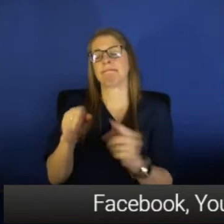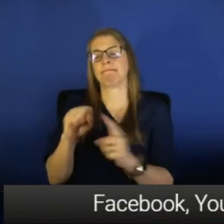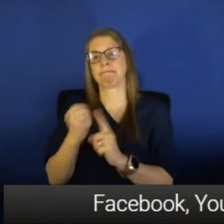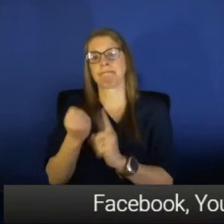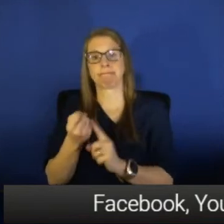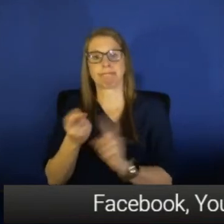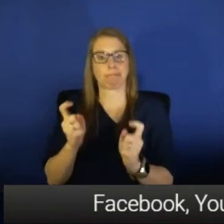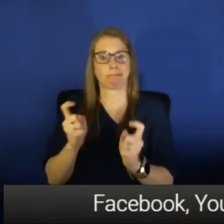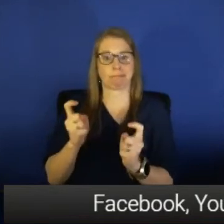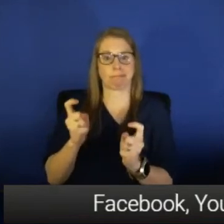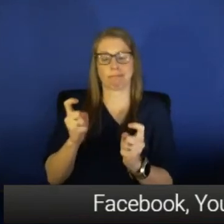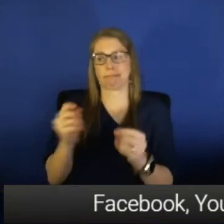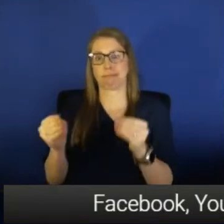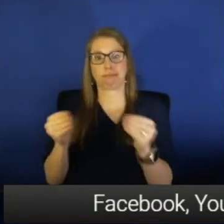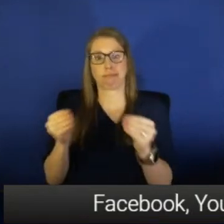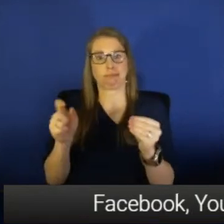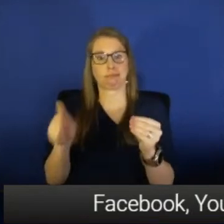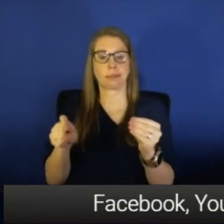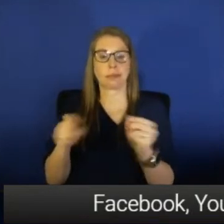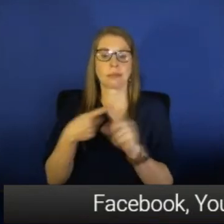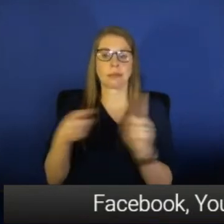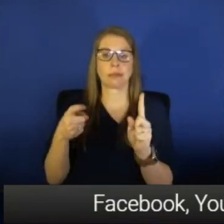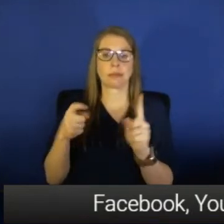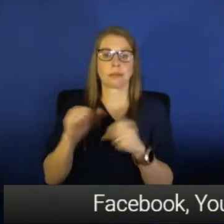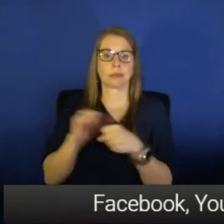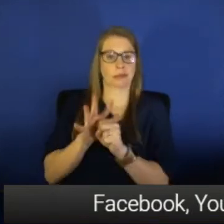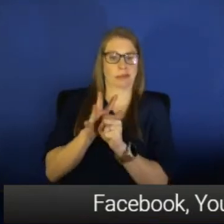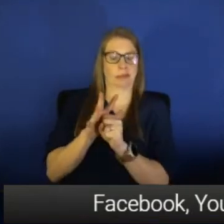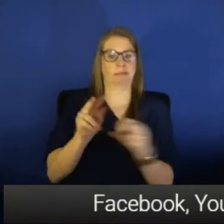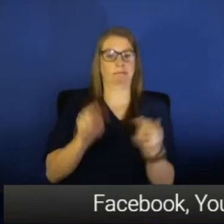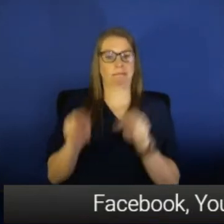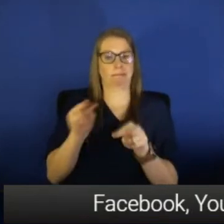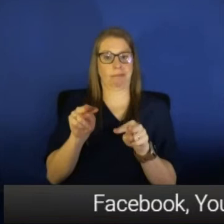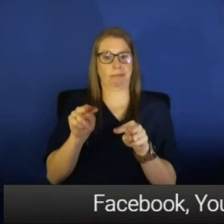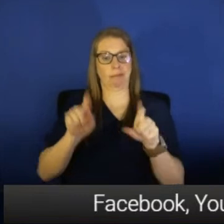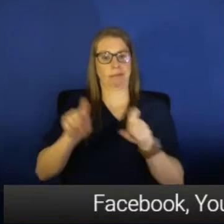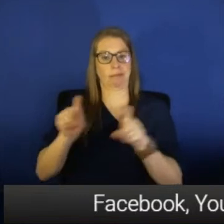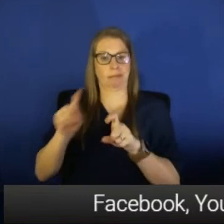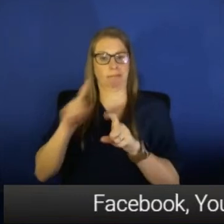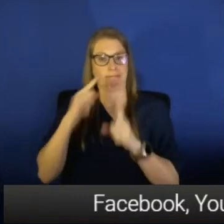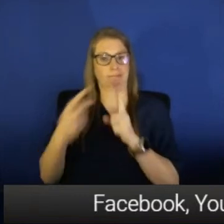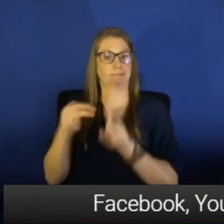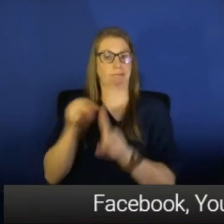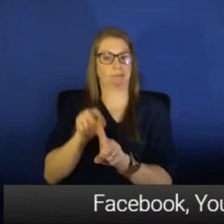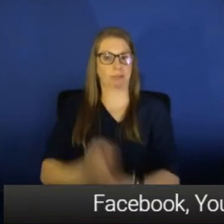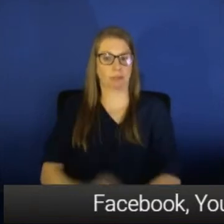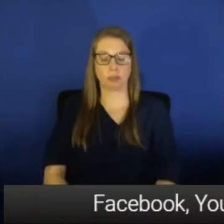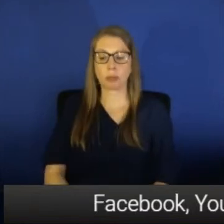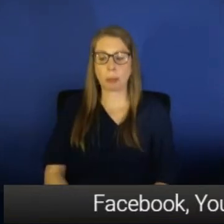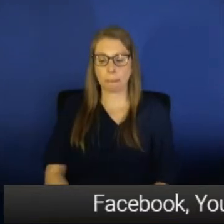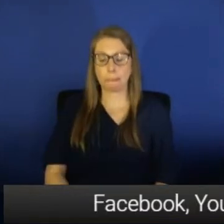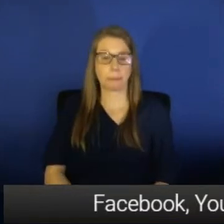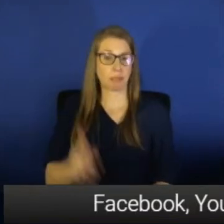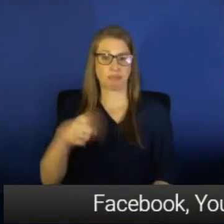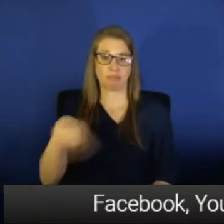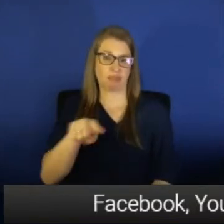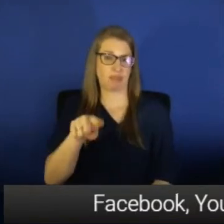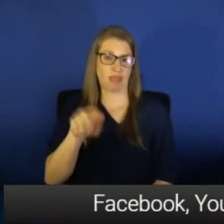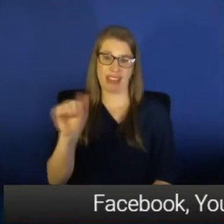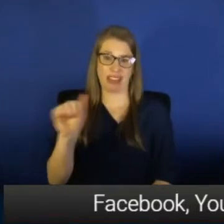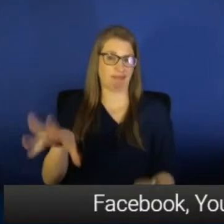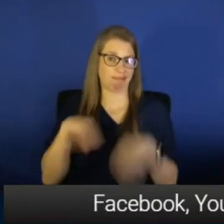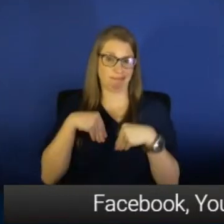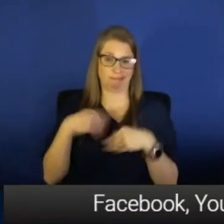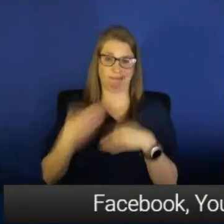needed to happen from a COVID surveillance and testing standpoint. And they did a great job with that. All